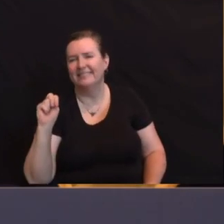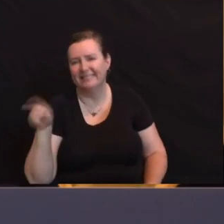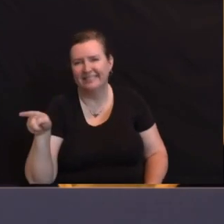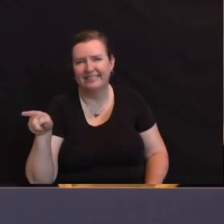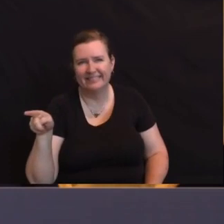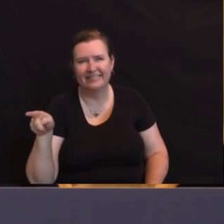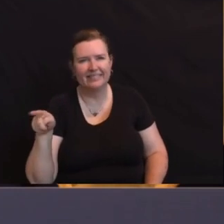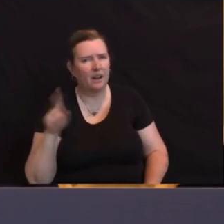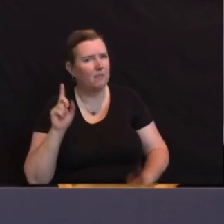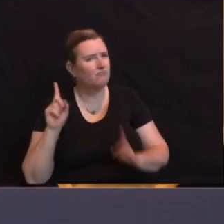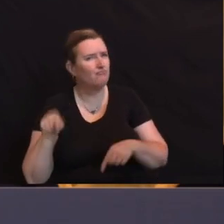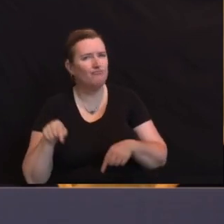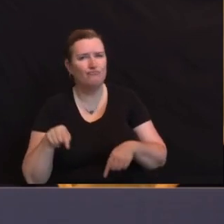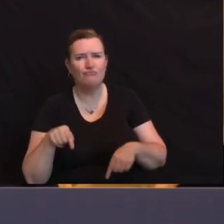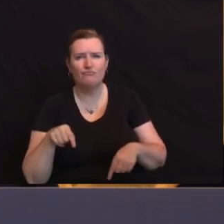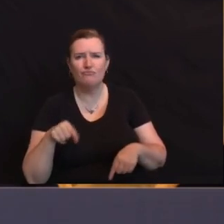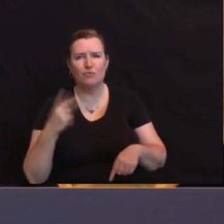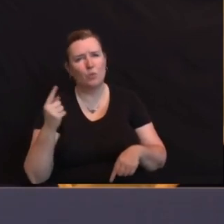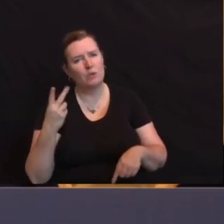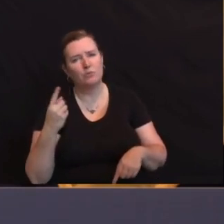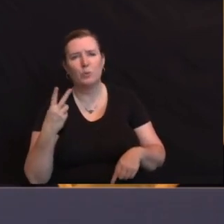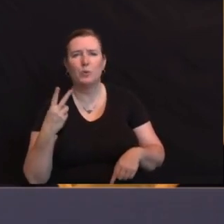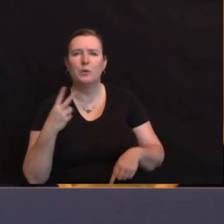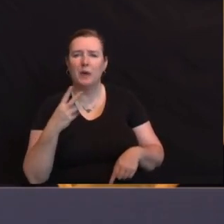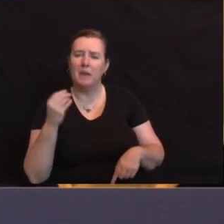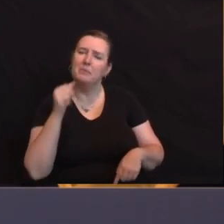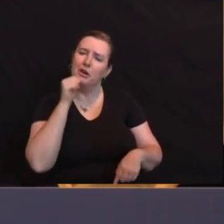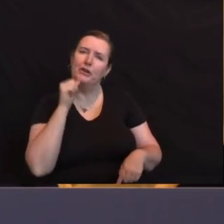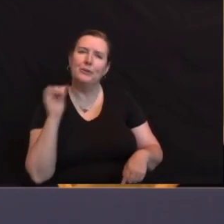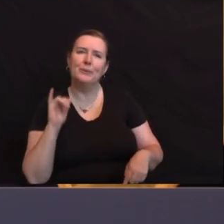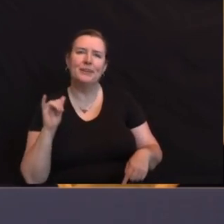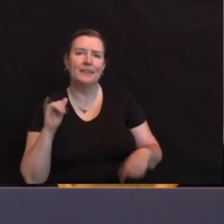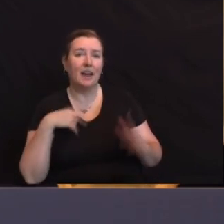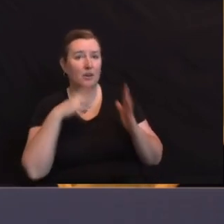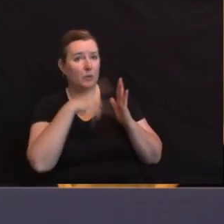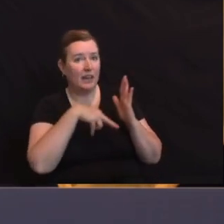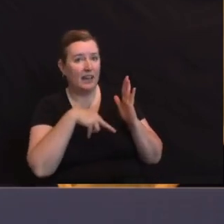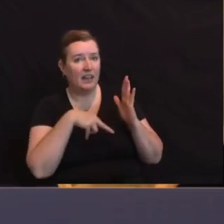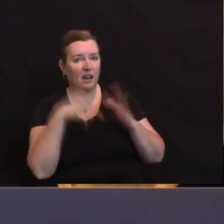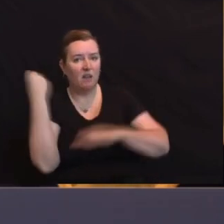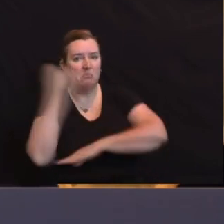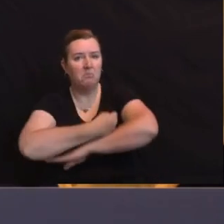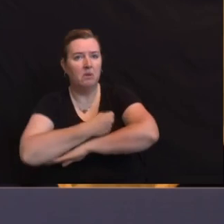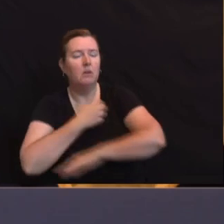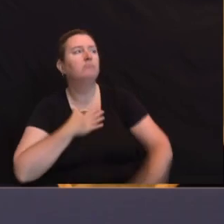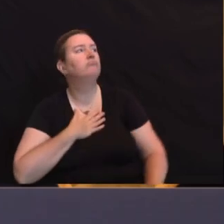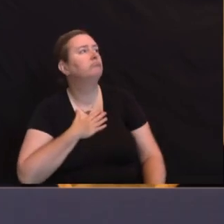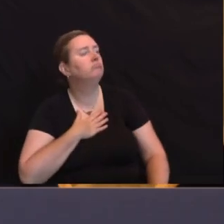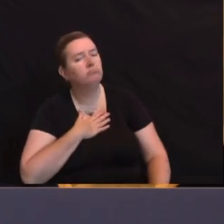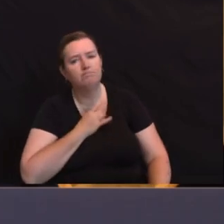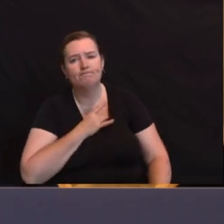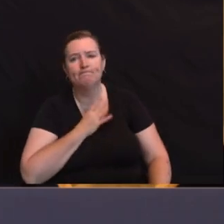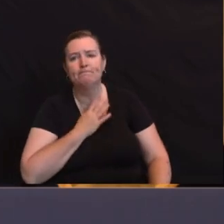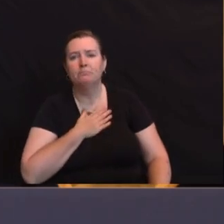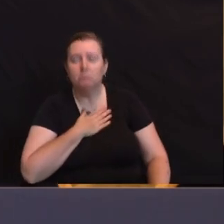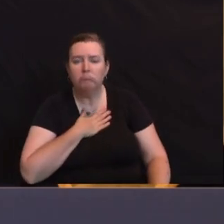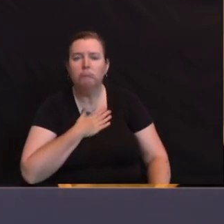So I saw that announcement and reacted with a heavy heart. I don't know the other restaurant, but I know Budokan. And